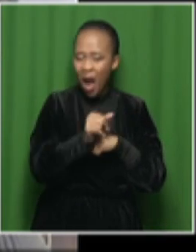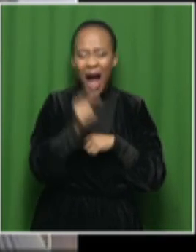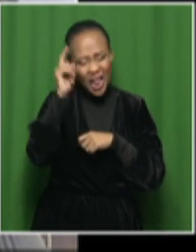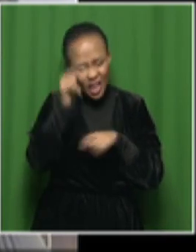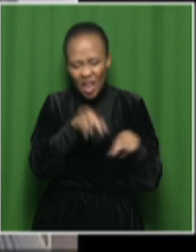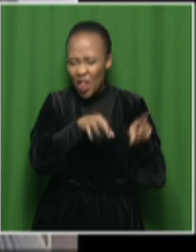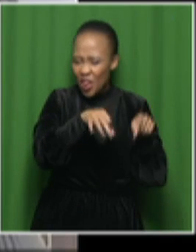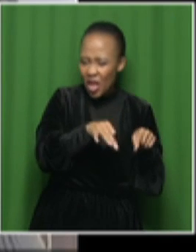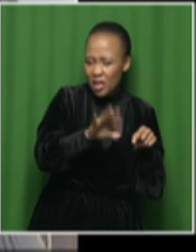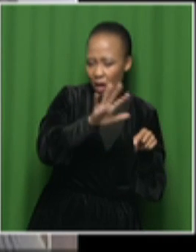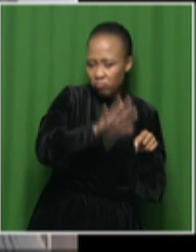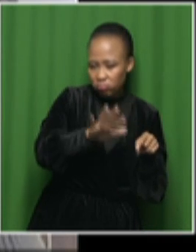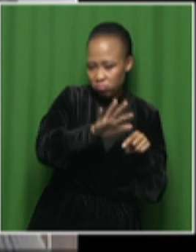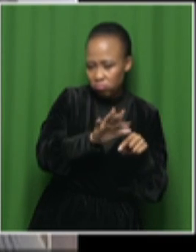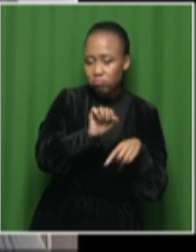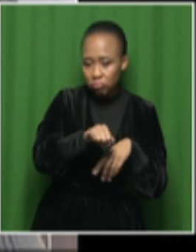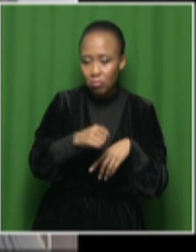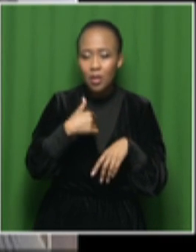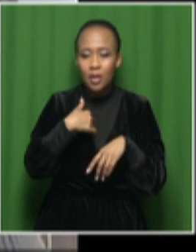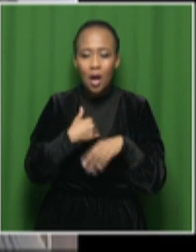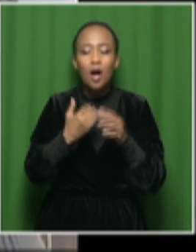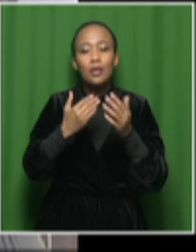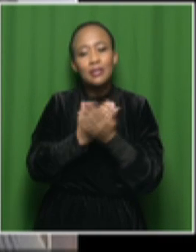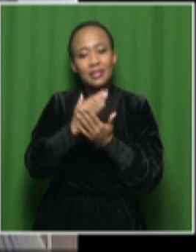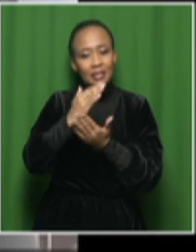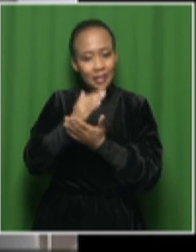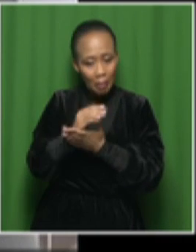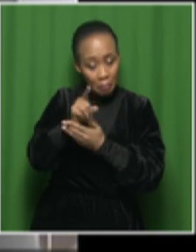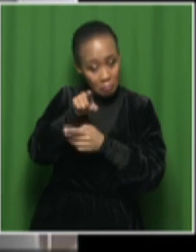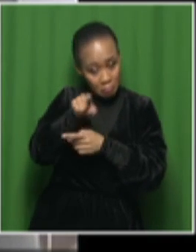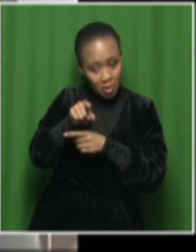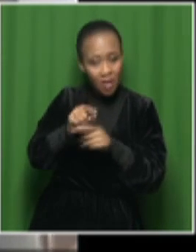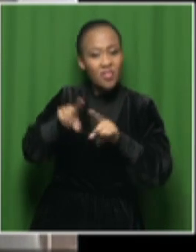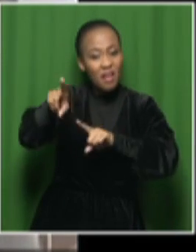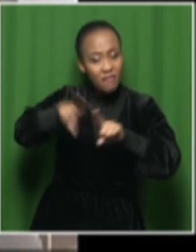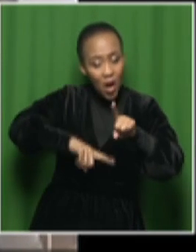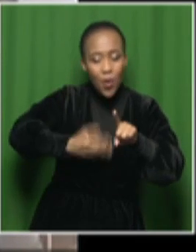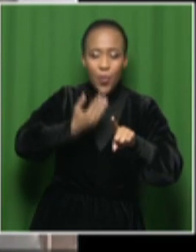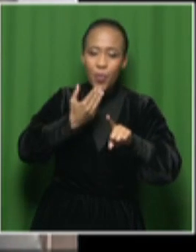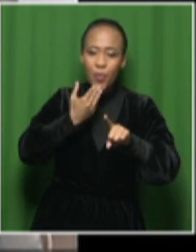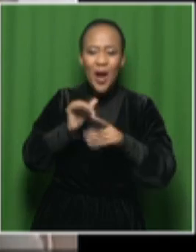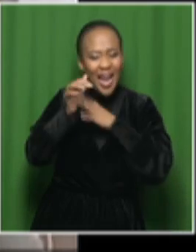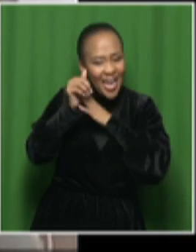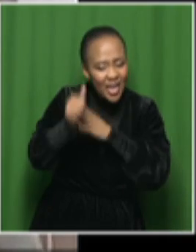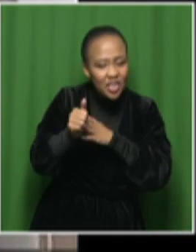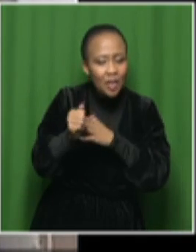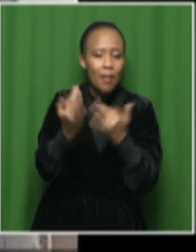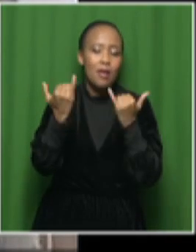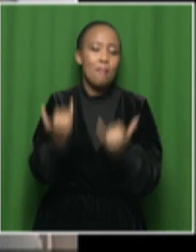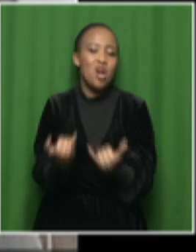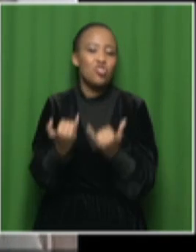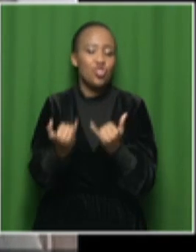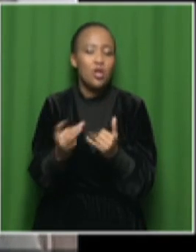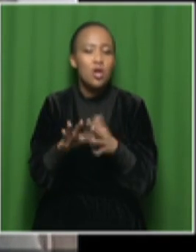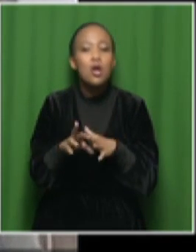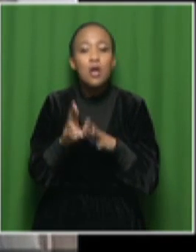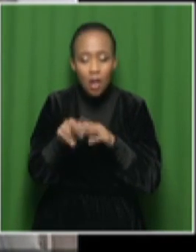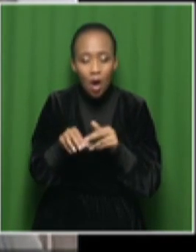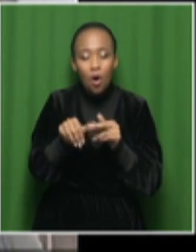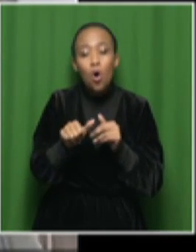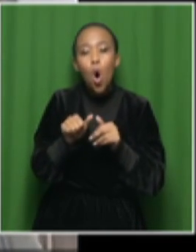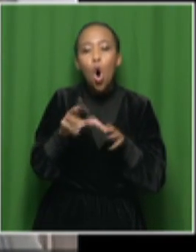not failings of ethnicity and so on. Those are failings of the leadership of the moment, the ruling party, that has failed to